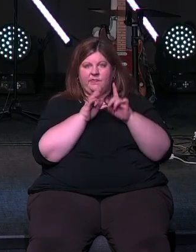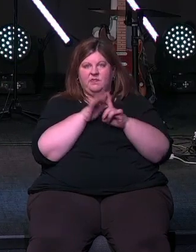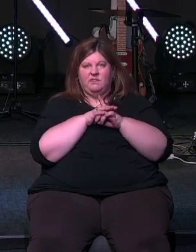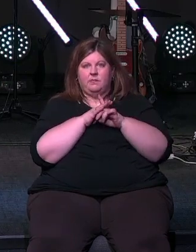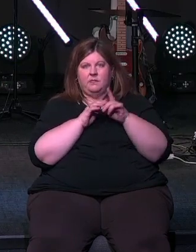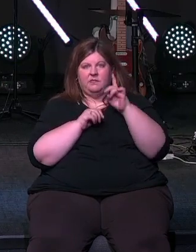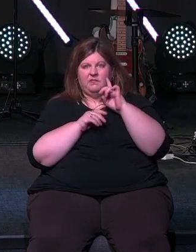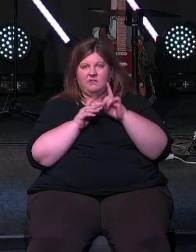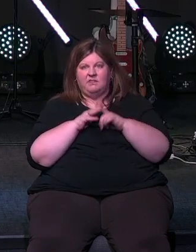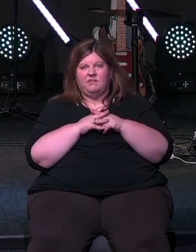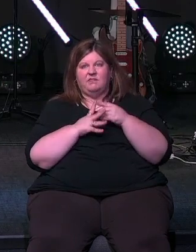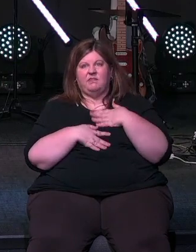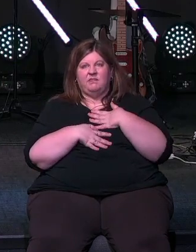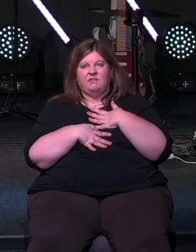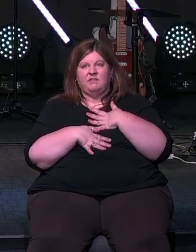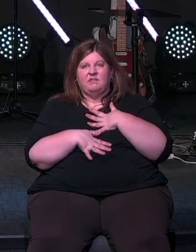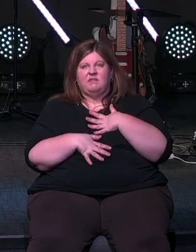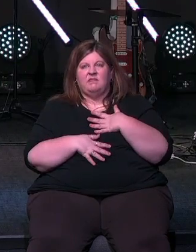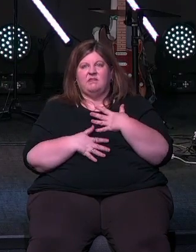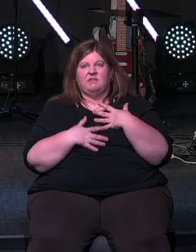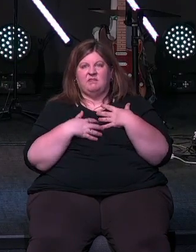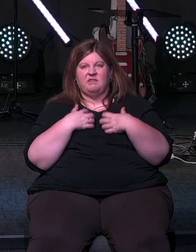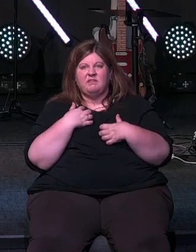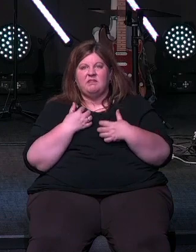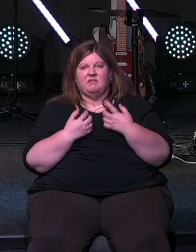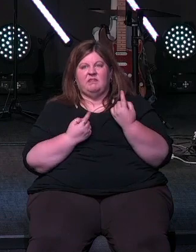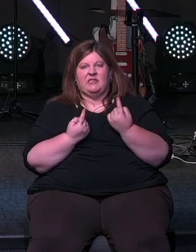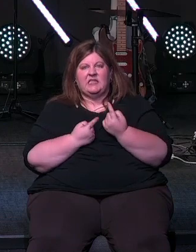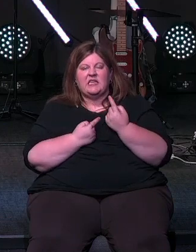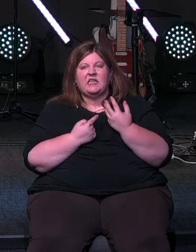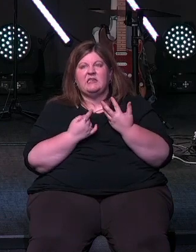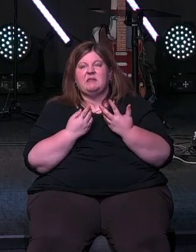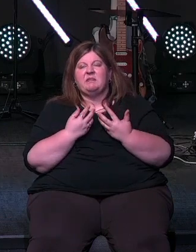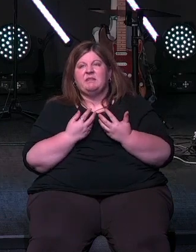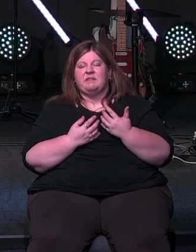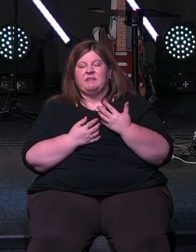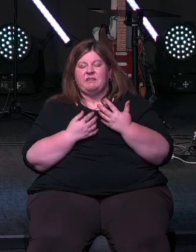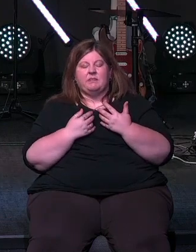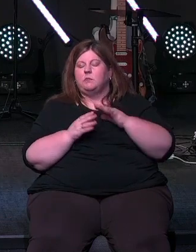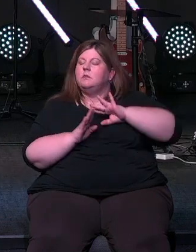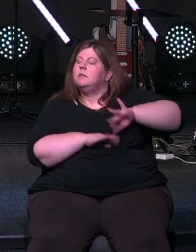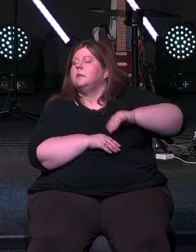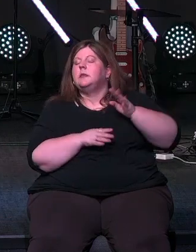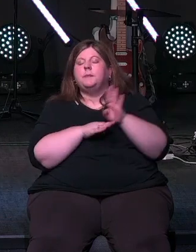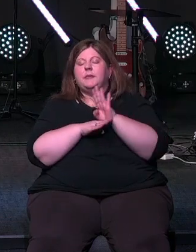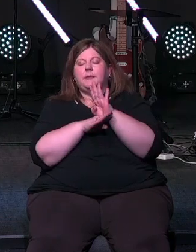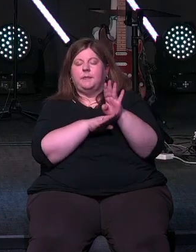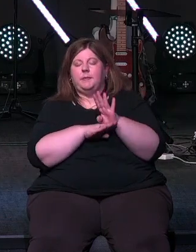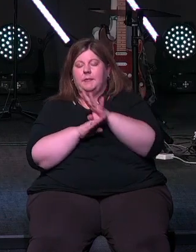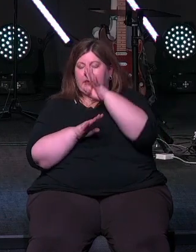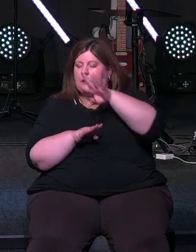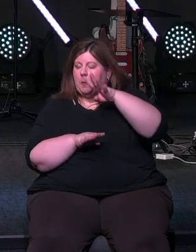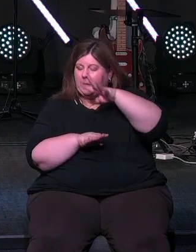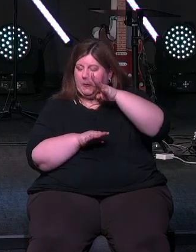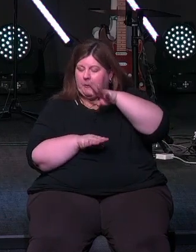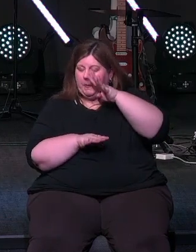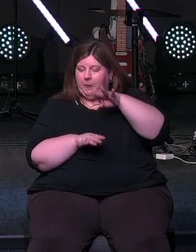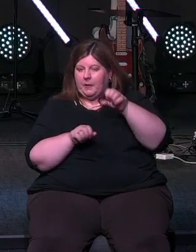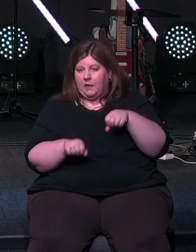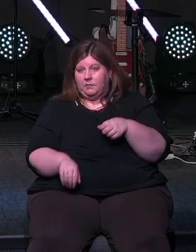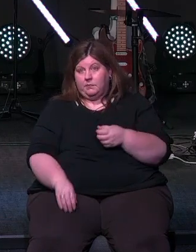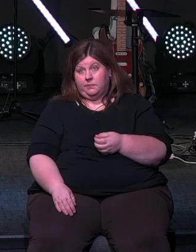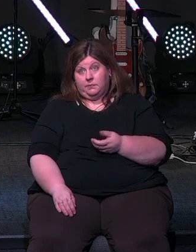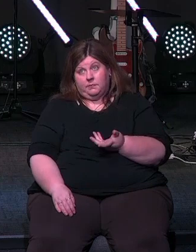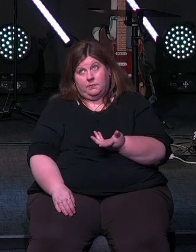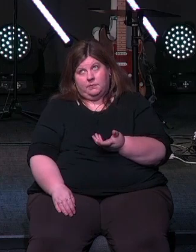it's brokenness, maybe it's sin, maybe it's a sense of worth that we feel like we get